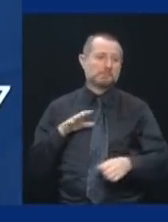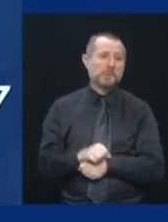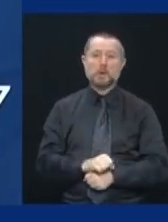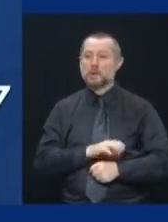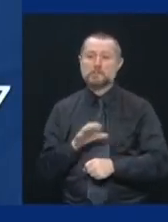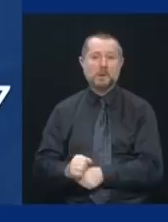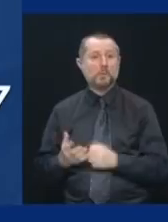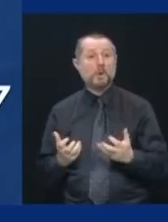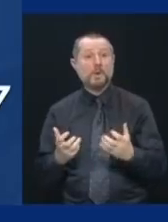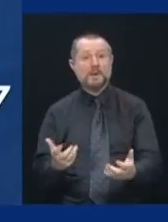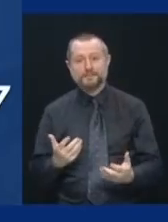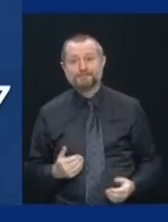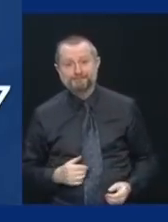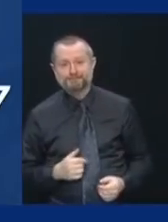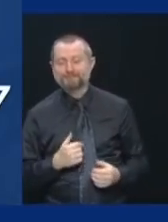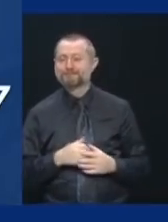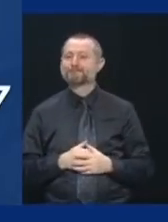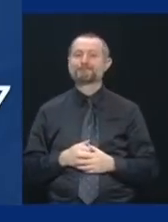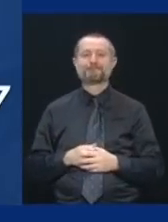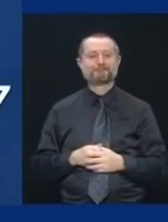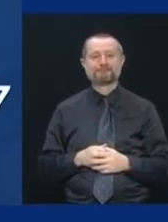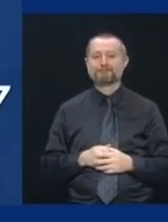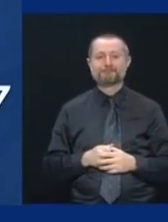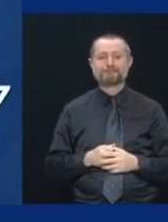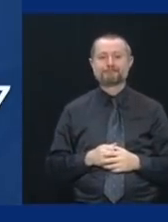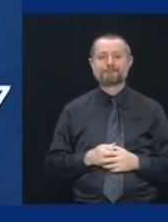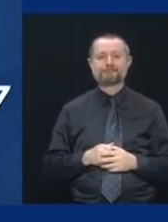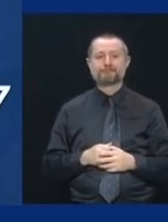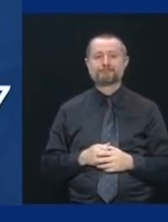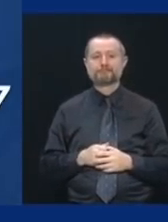But at one point, the